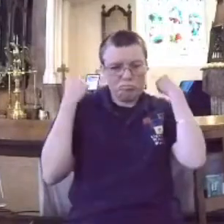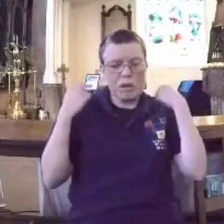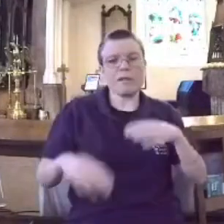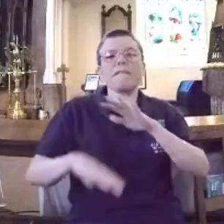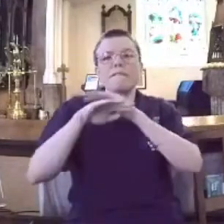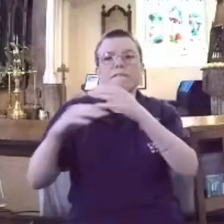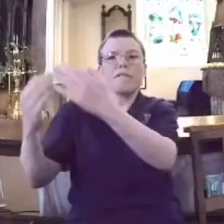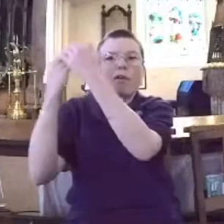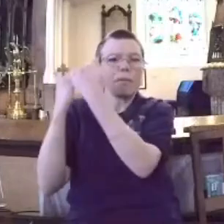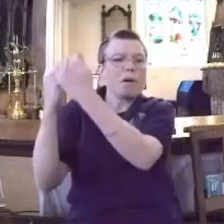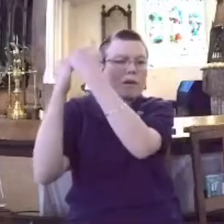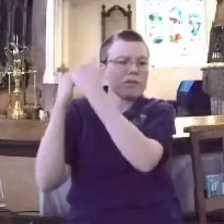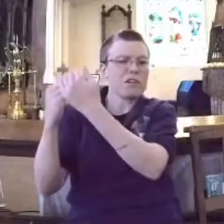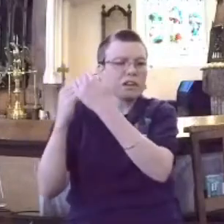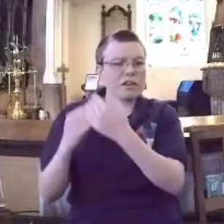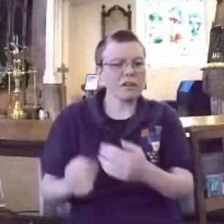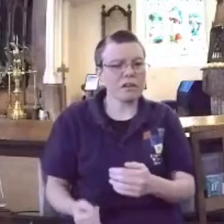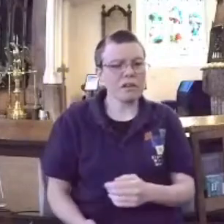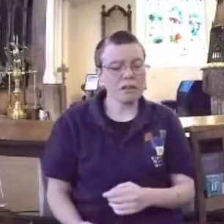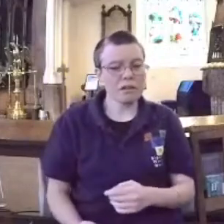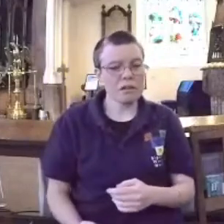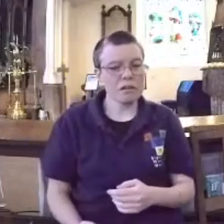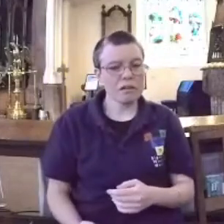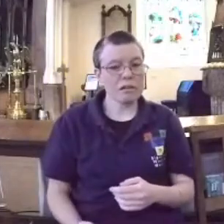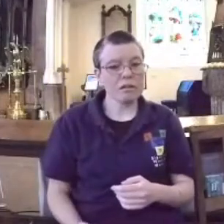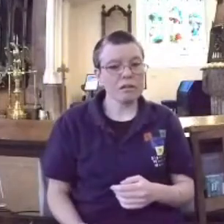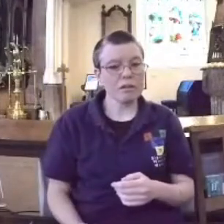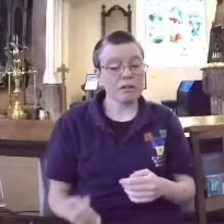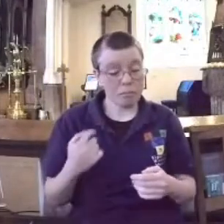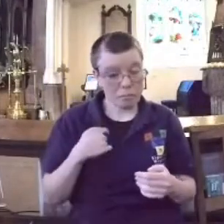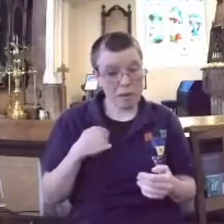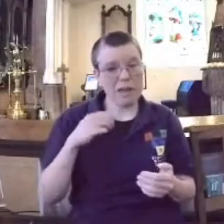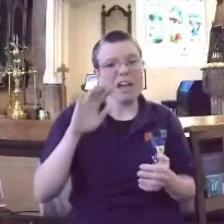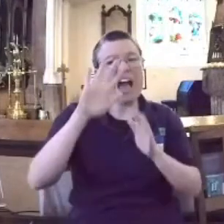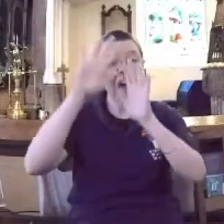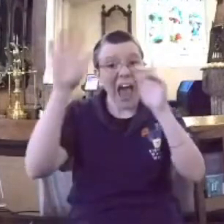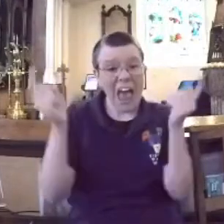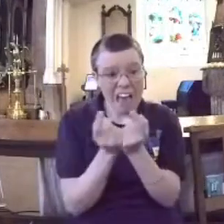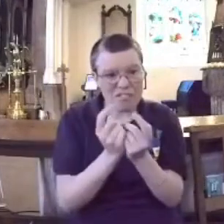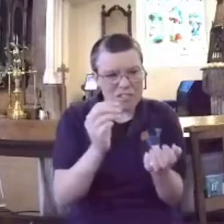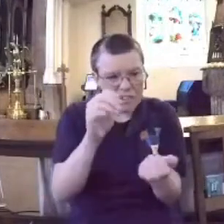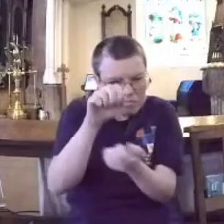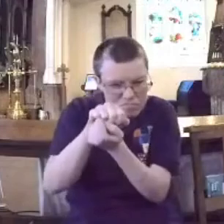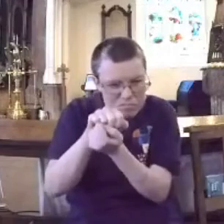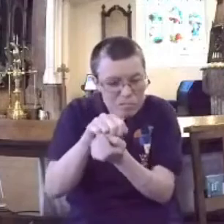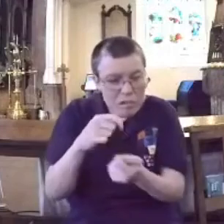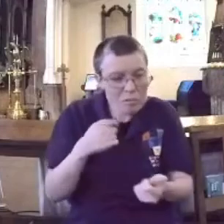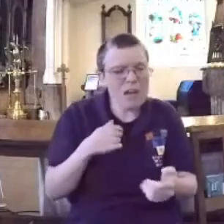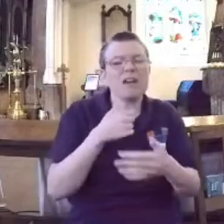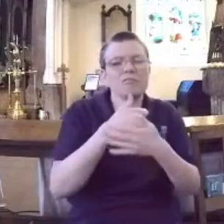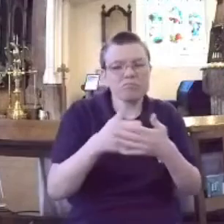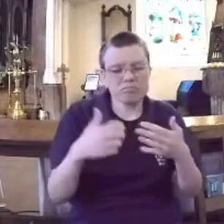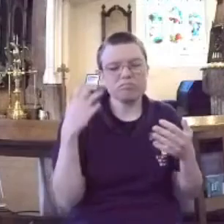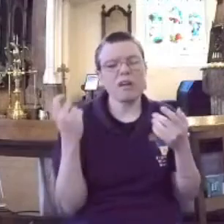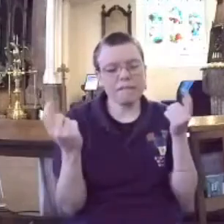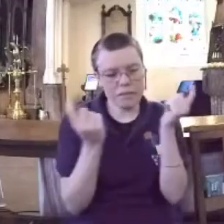impartial and sincere. And that's from James 3:17. I keep everything. So if I can't, I've always got on hand